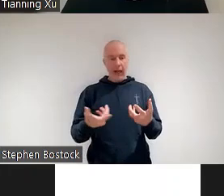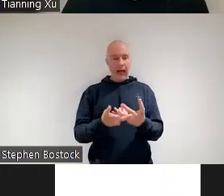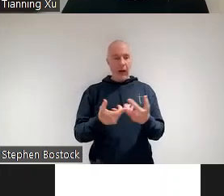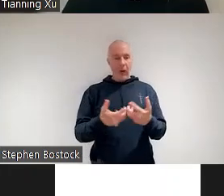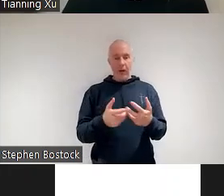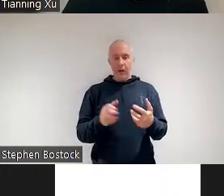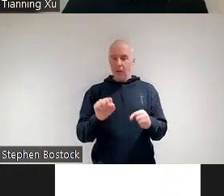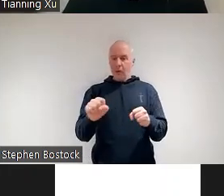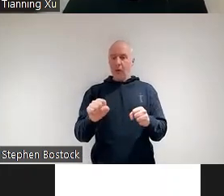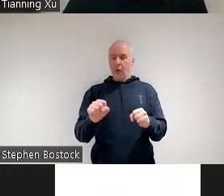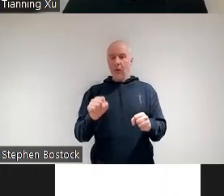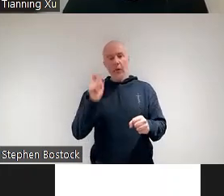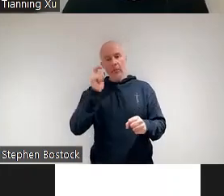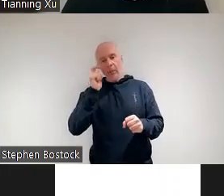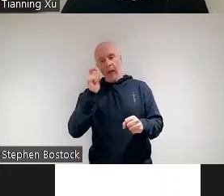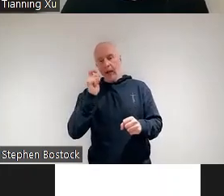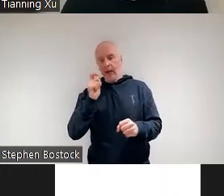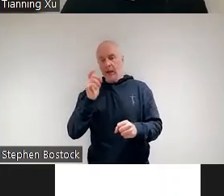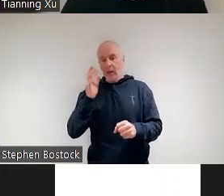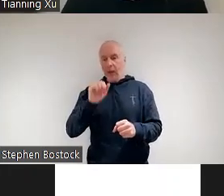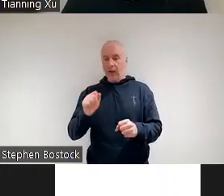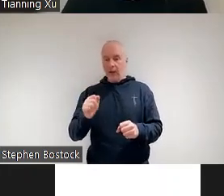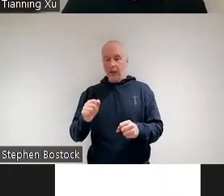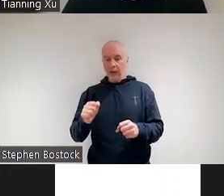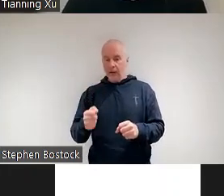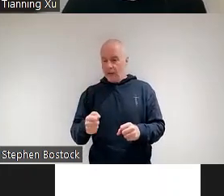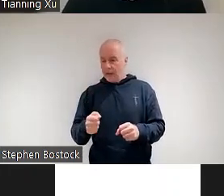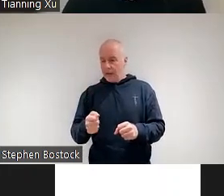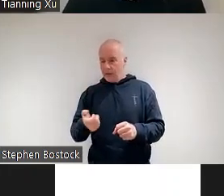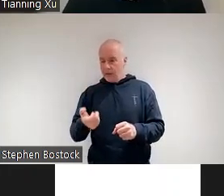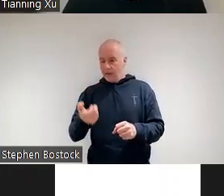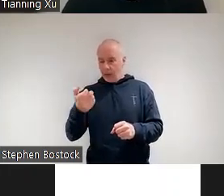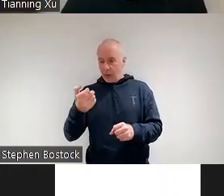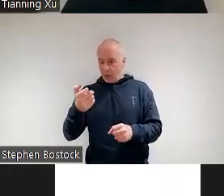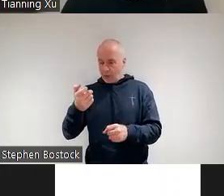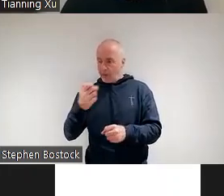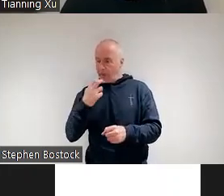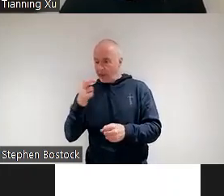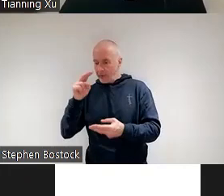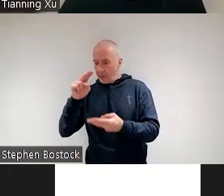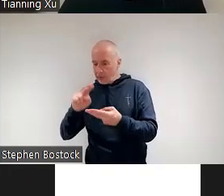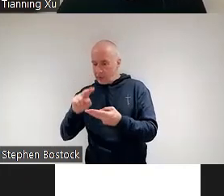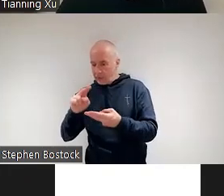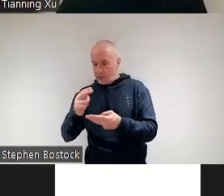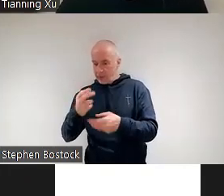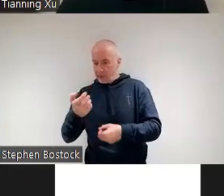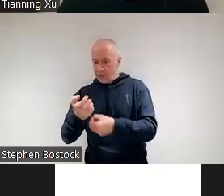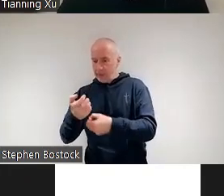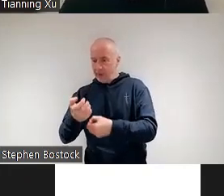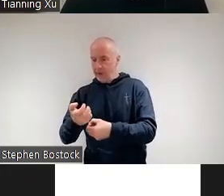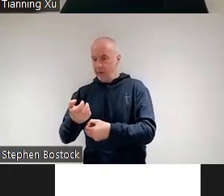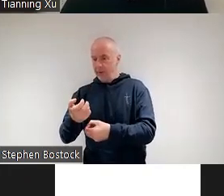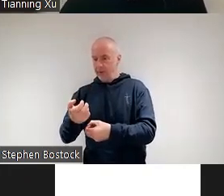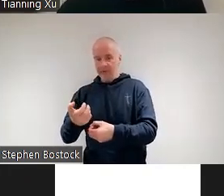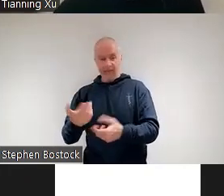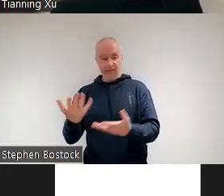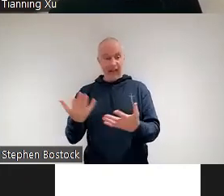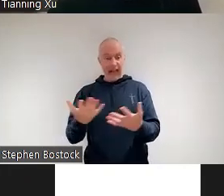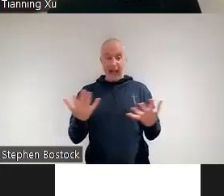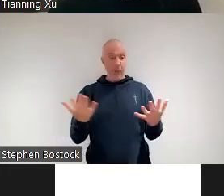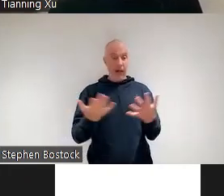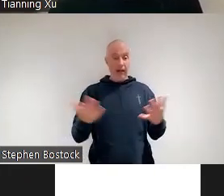phone, right? Whenever you got the opportunity to charge it, you will charge it. You wouldn't go to any specific place to do